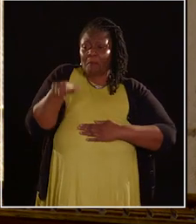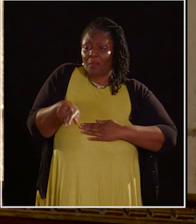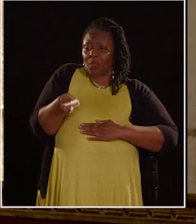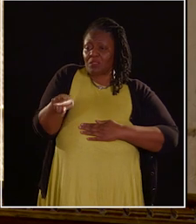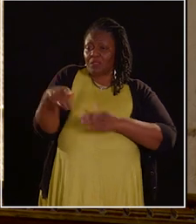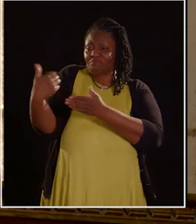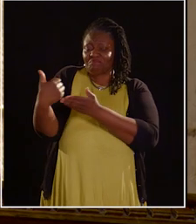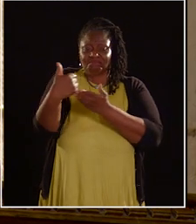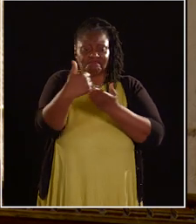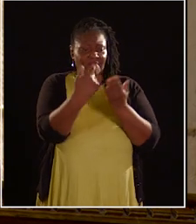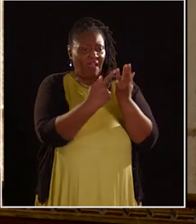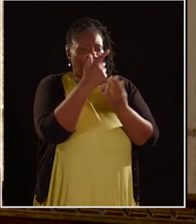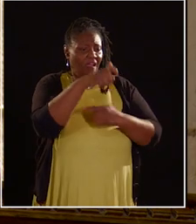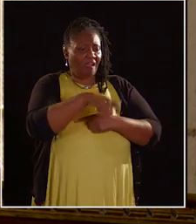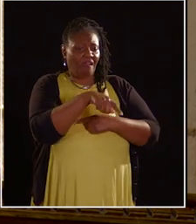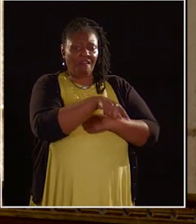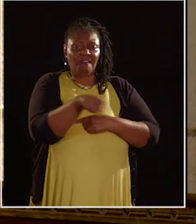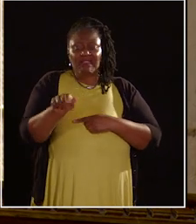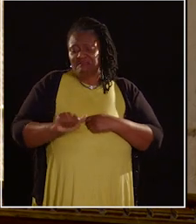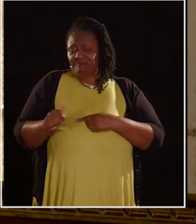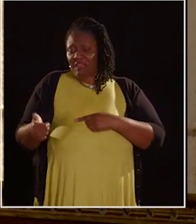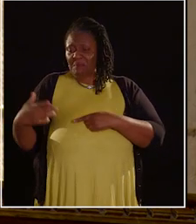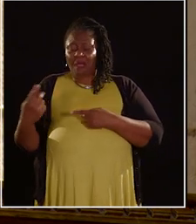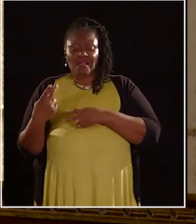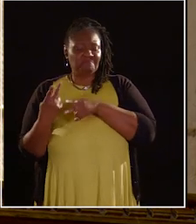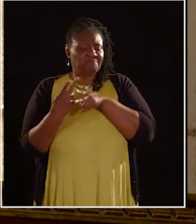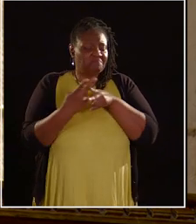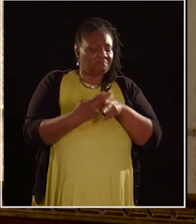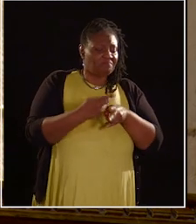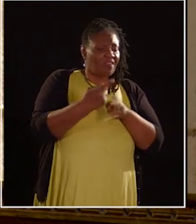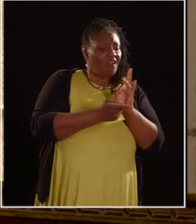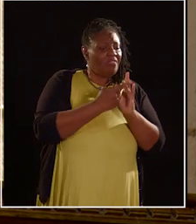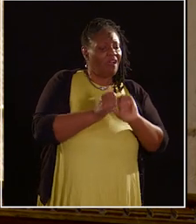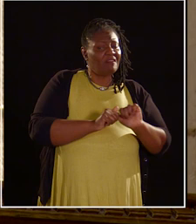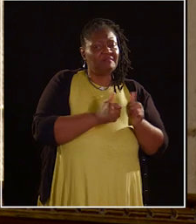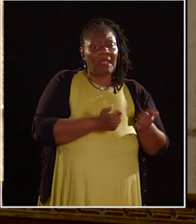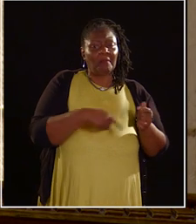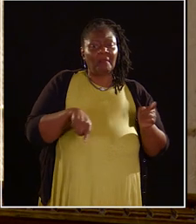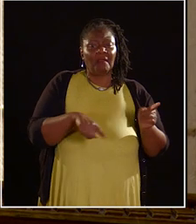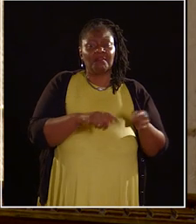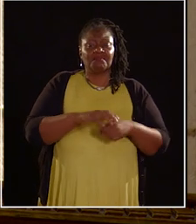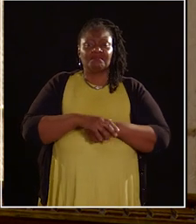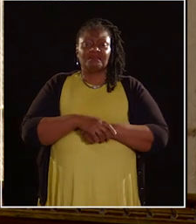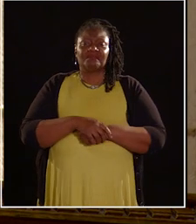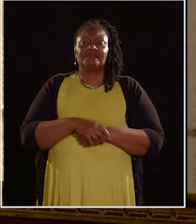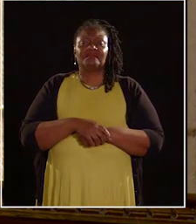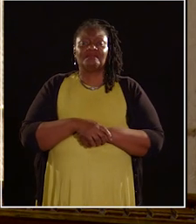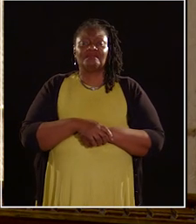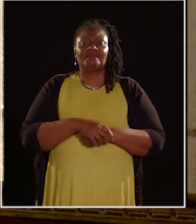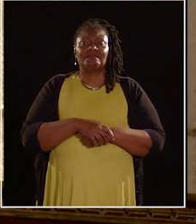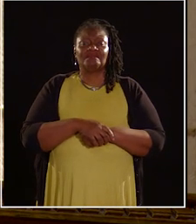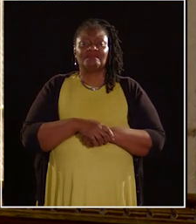one person supporting another, of a neighbour looking out for a neighbour.